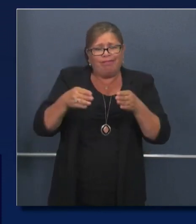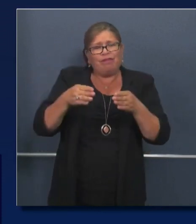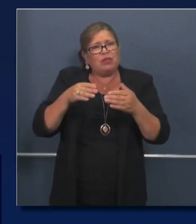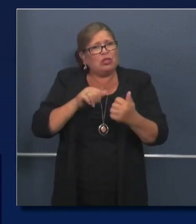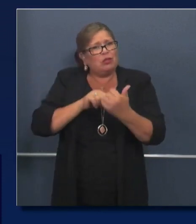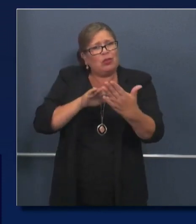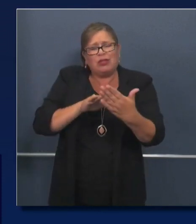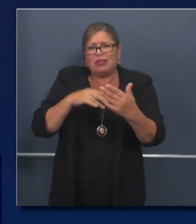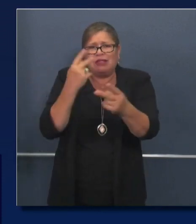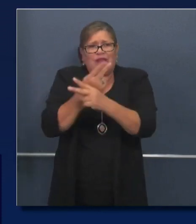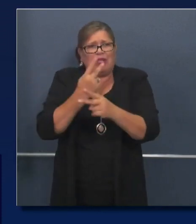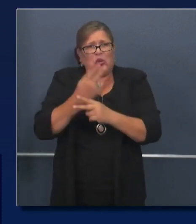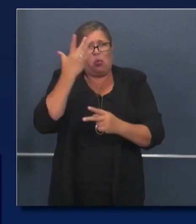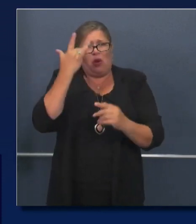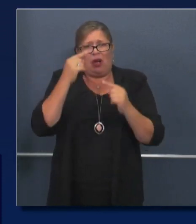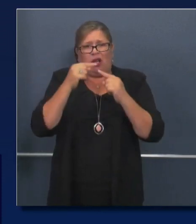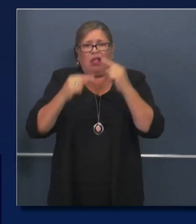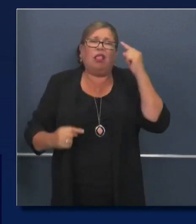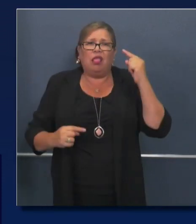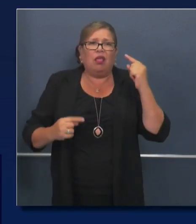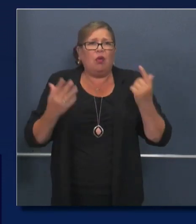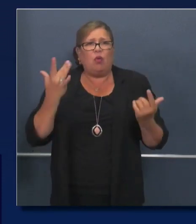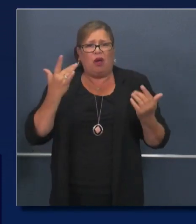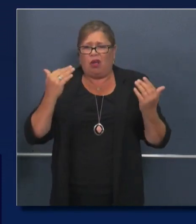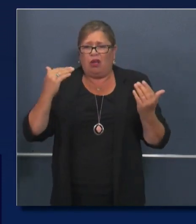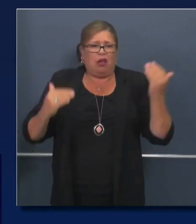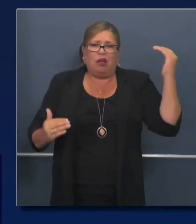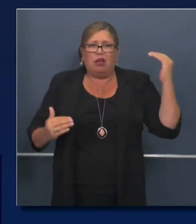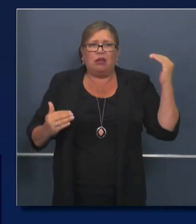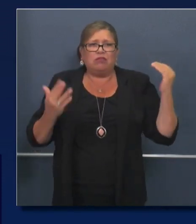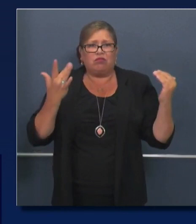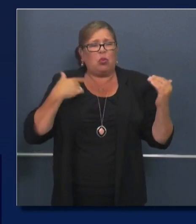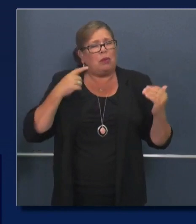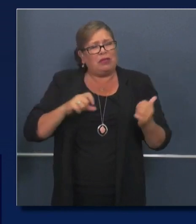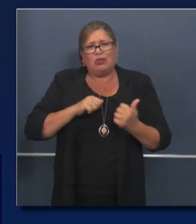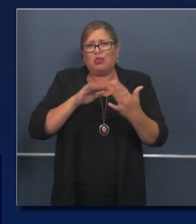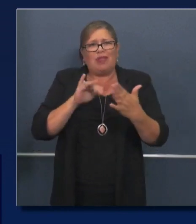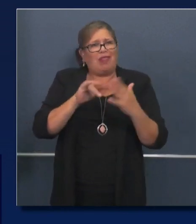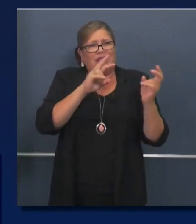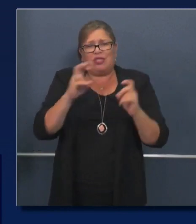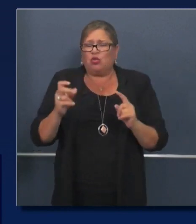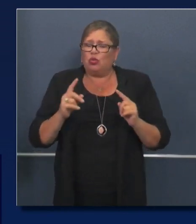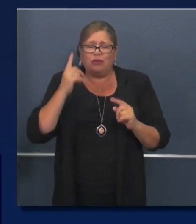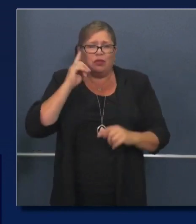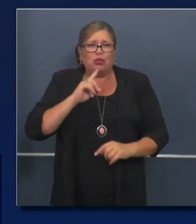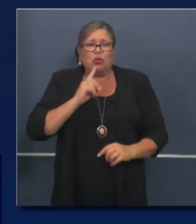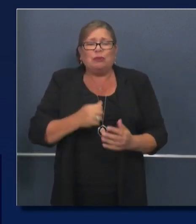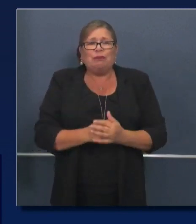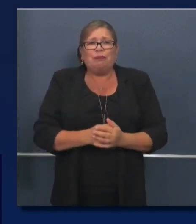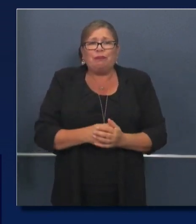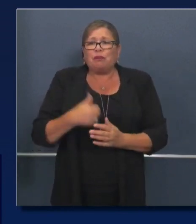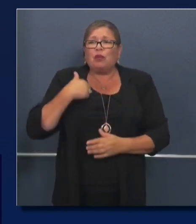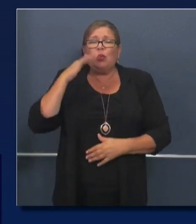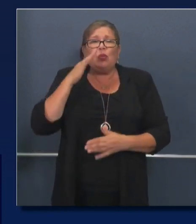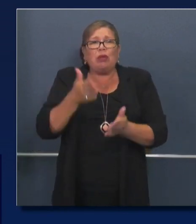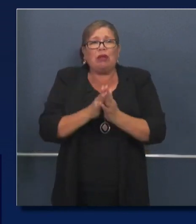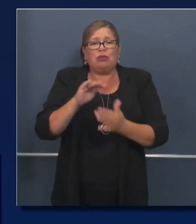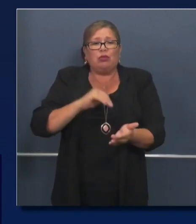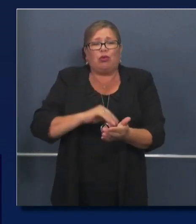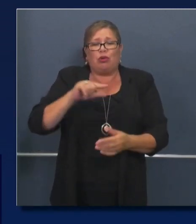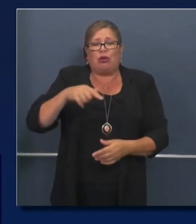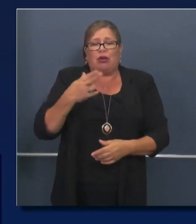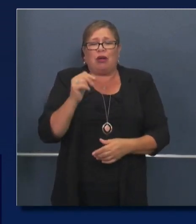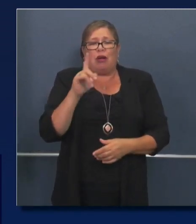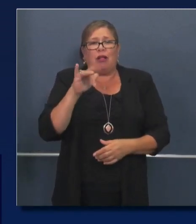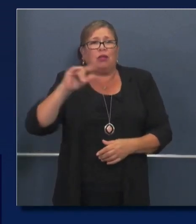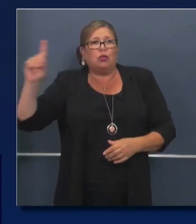to resolve these issues once and for all. And so Dr. Galley, talk a little bit more about that. We're happy to answer more